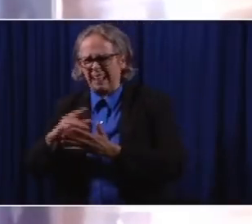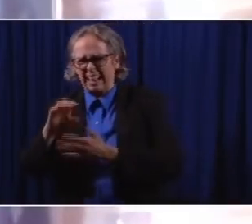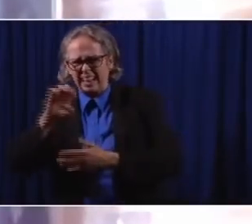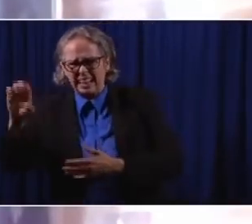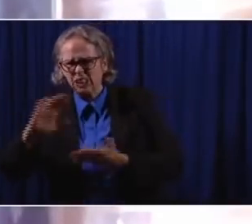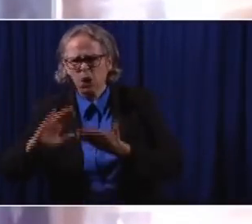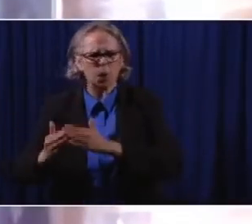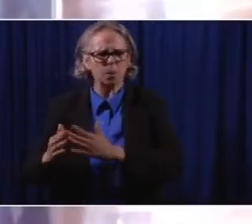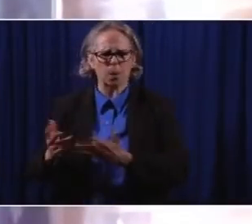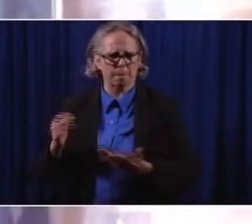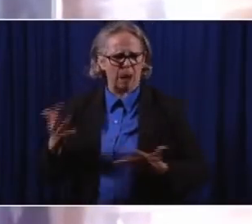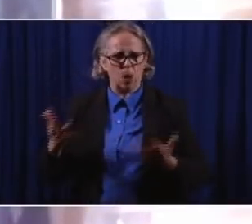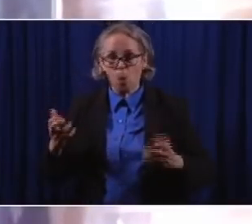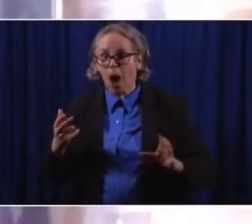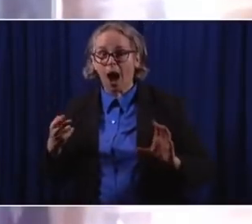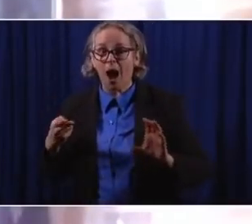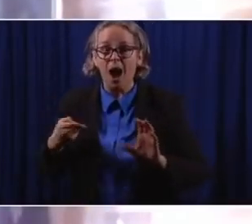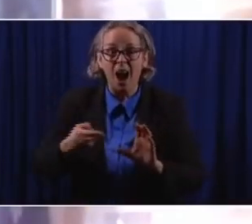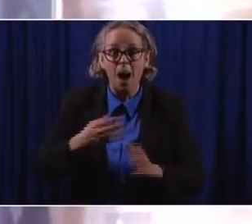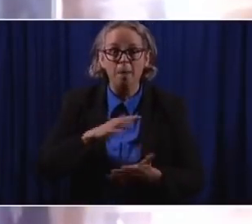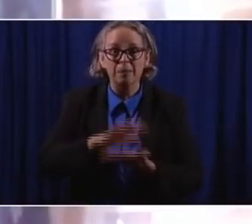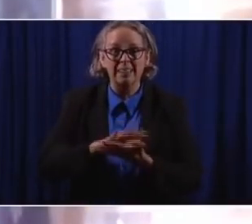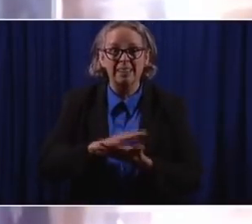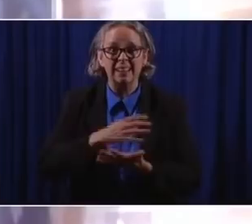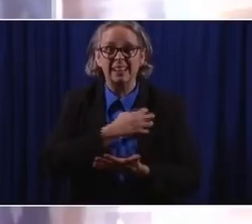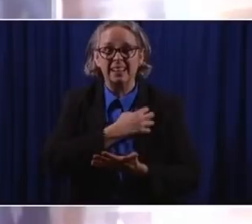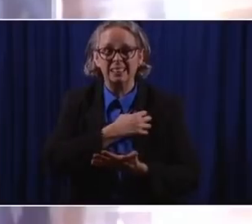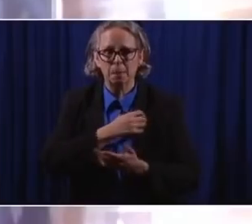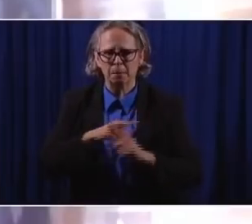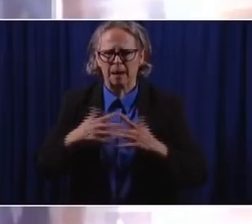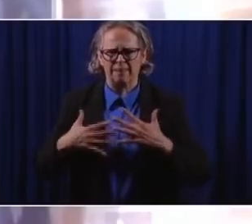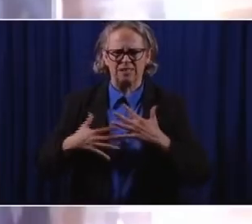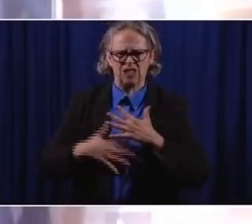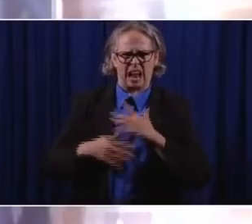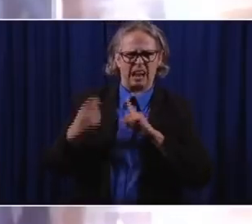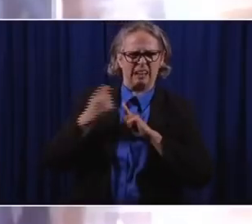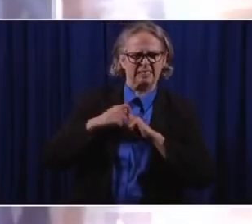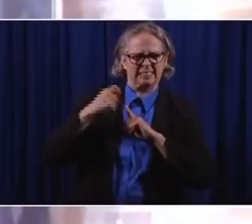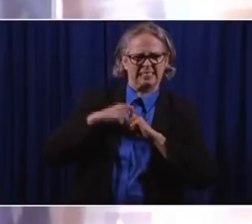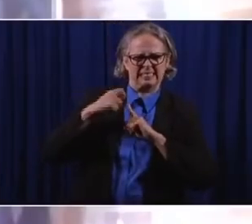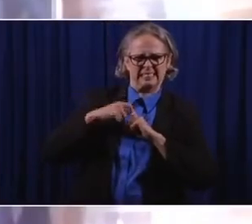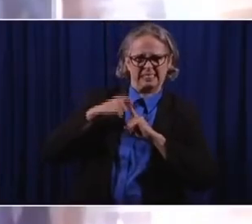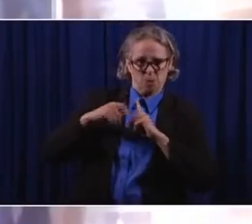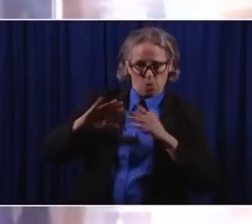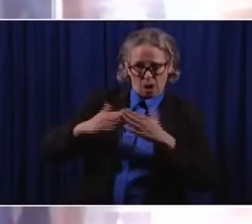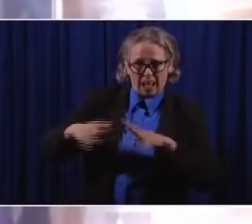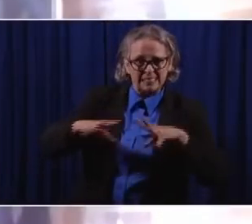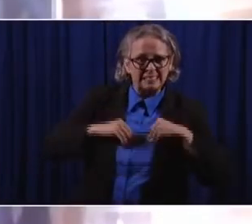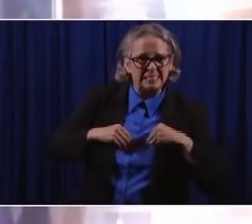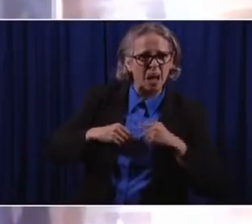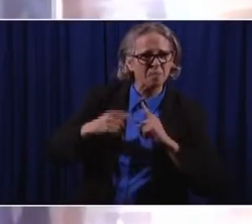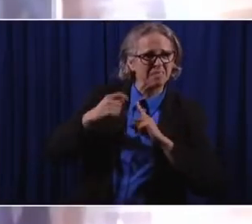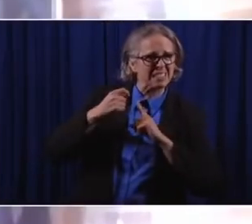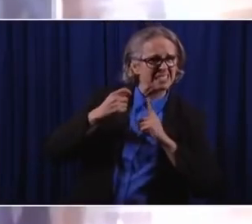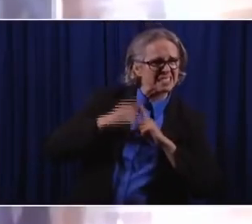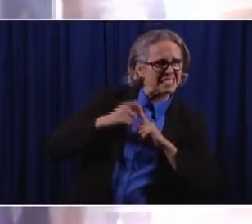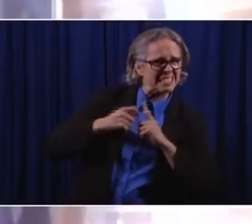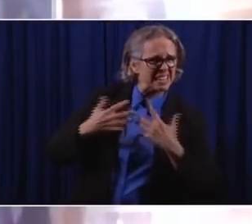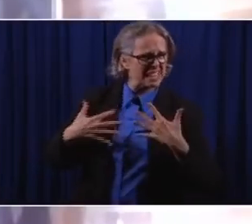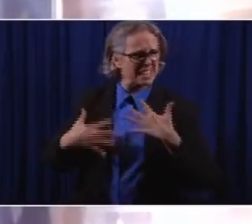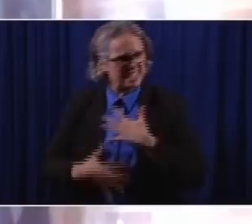they might be afraid of the backlash, if you would, from the community because of the cultural expectations. And we want to offer them